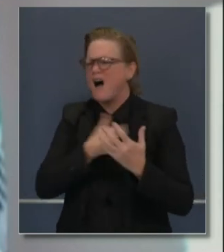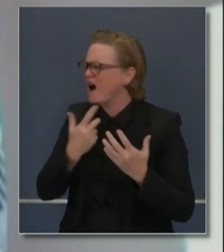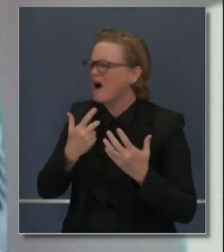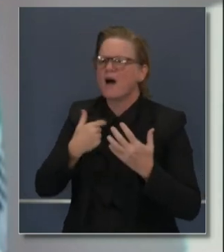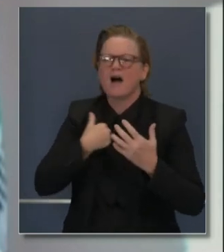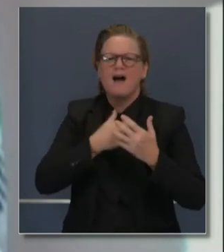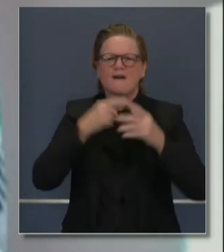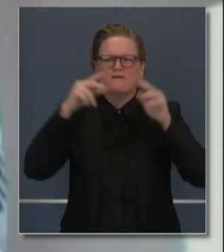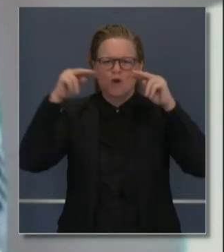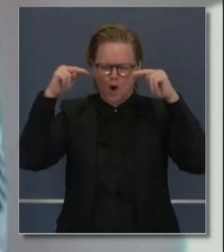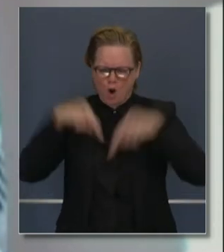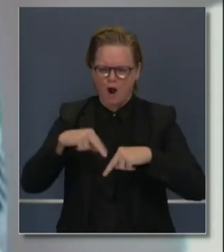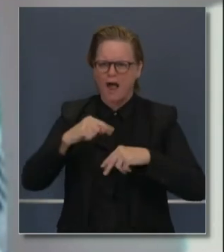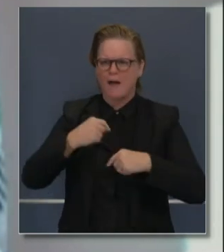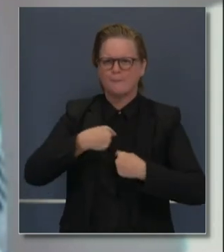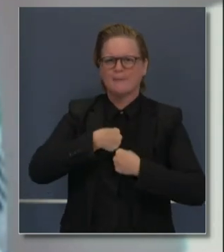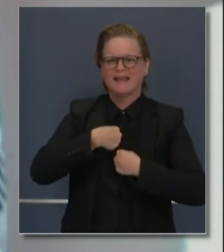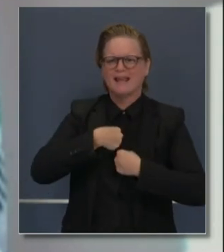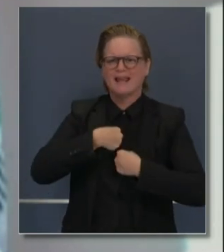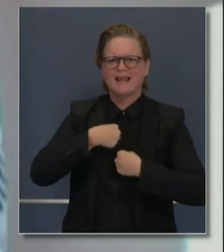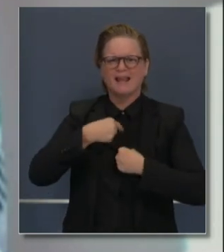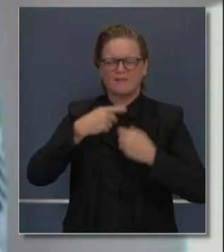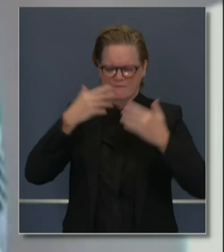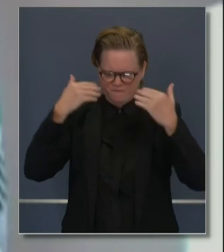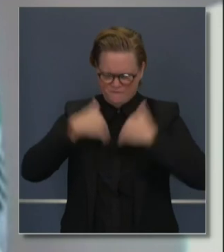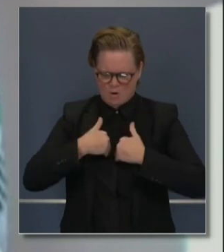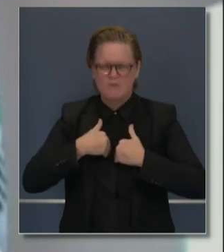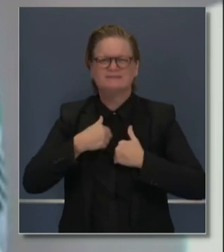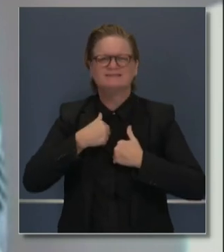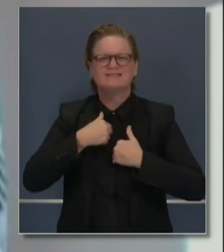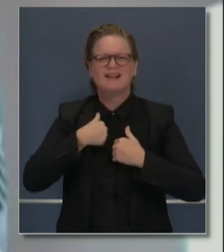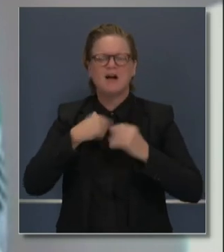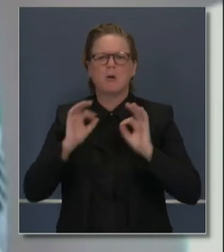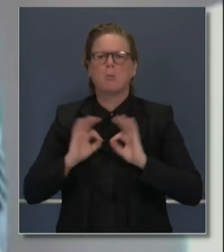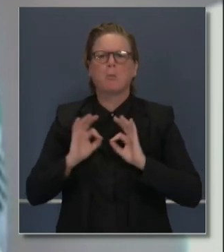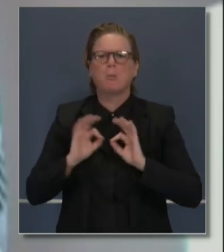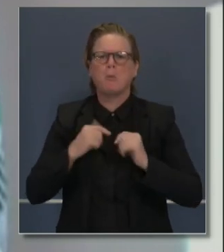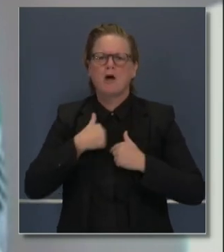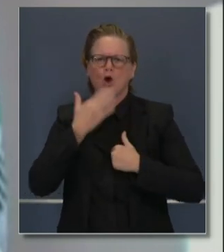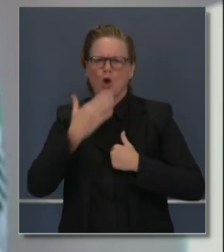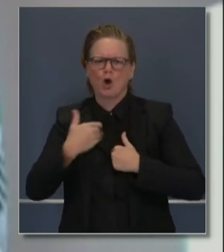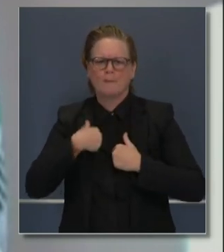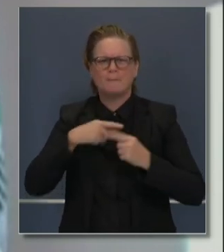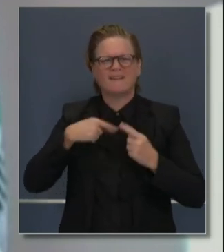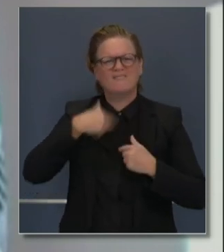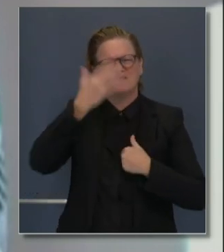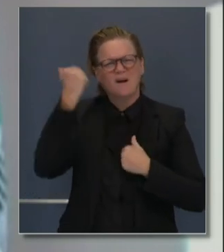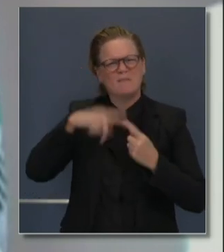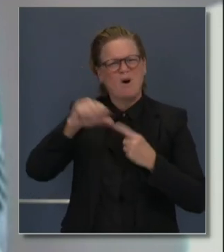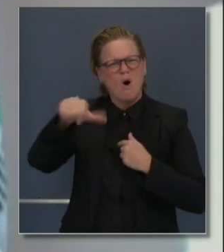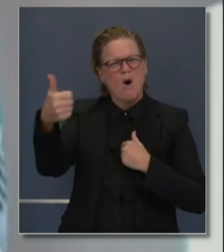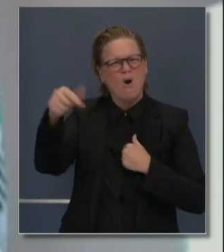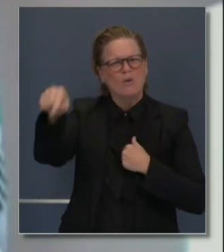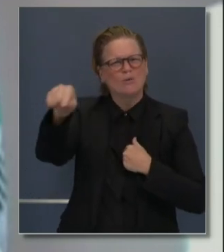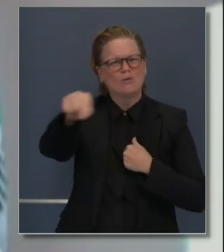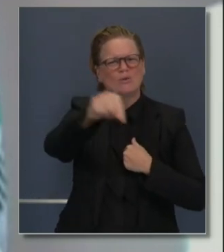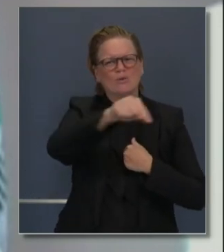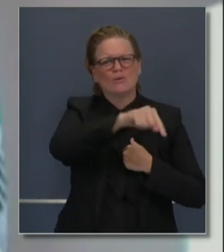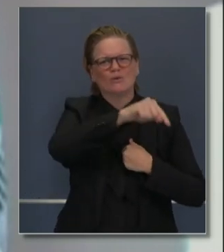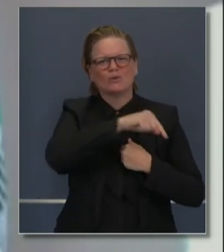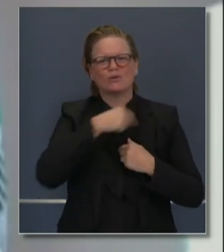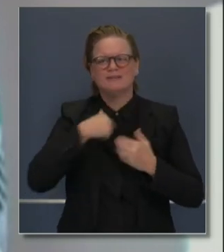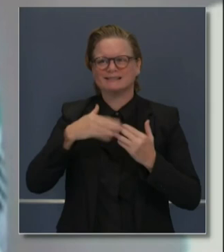moment. Yeah. Secondly. Oh, sorry, doctor. Sorry, just two last things, Governor. The second thing is just general